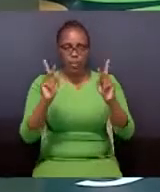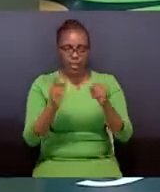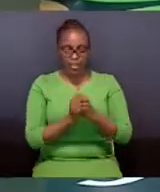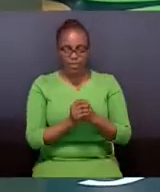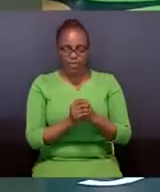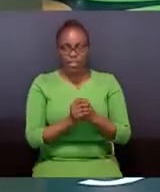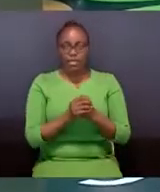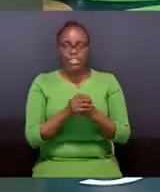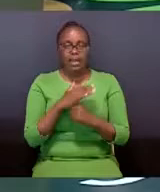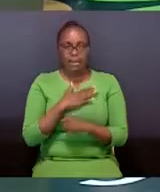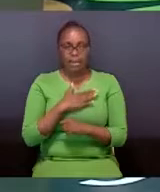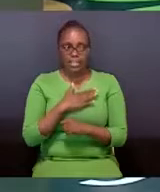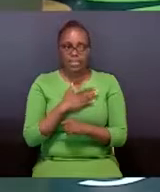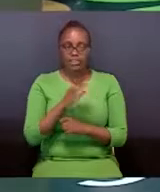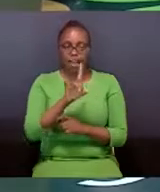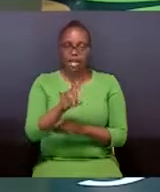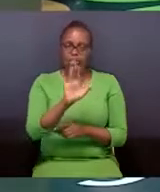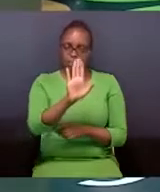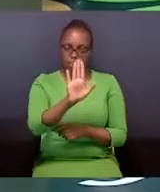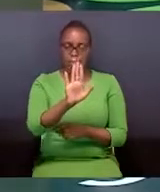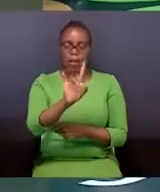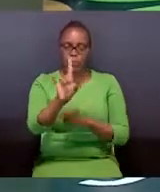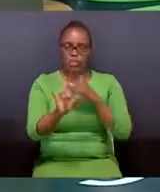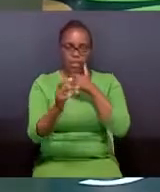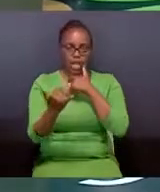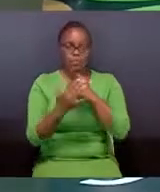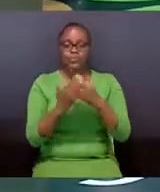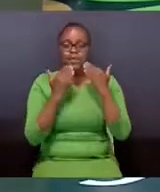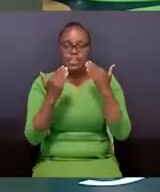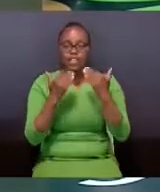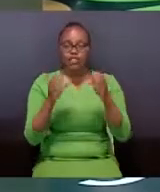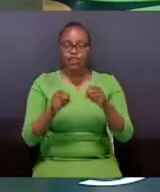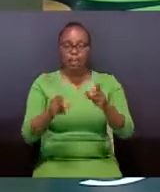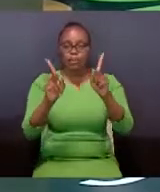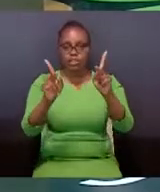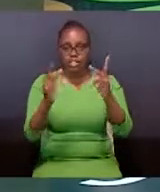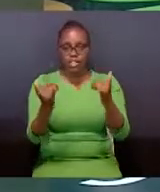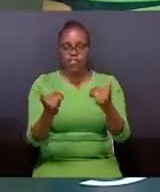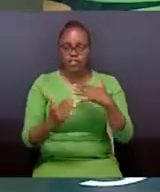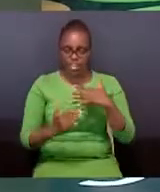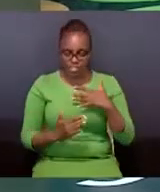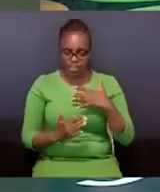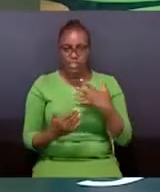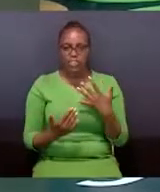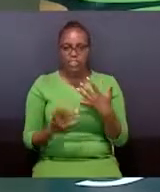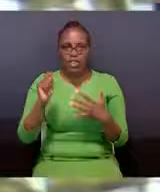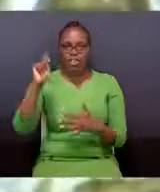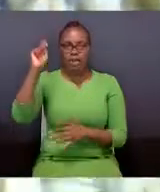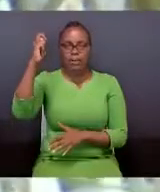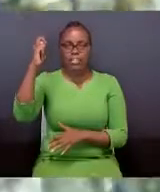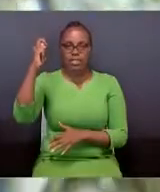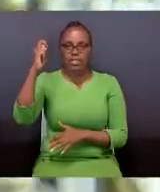in that order, please go ahead with your questions. Thank you. Thank you so much for giving the floor. His Excellency, the